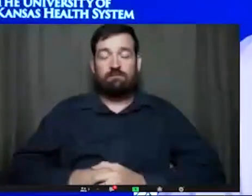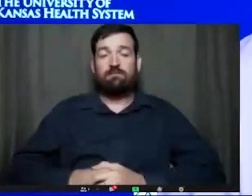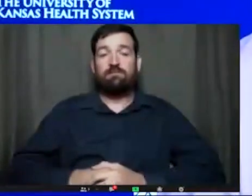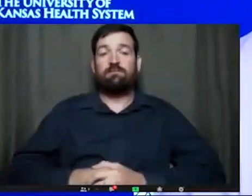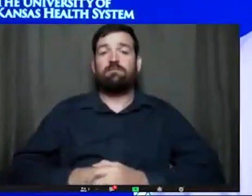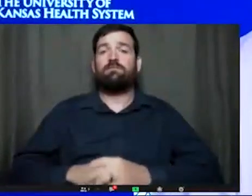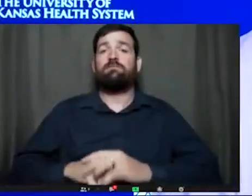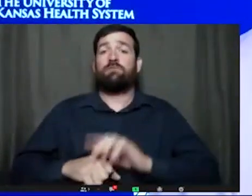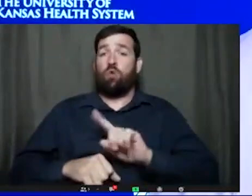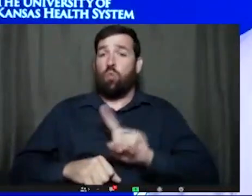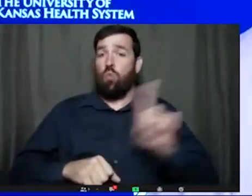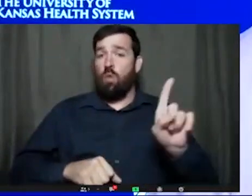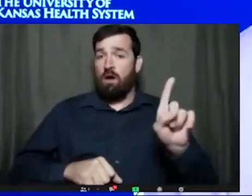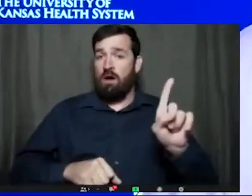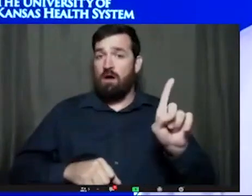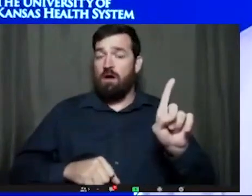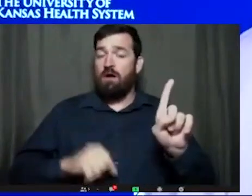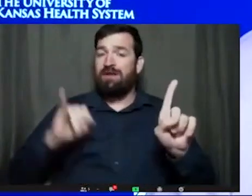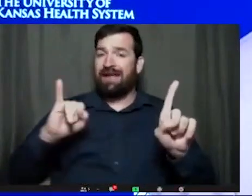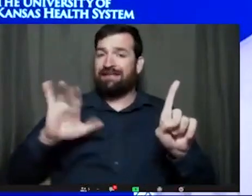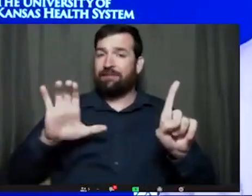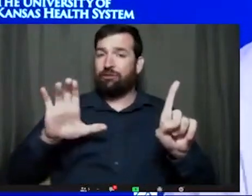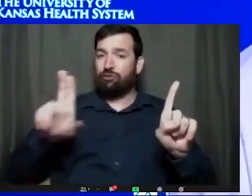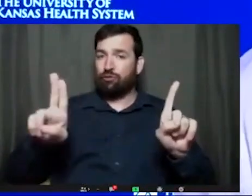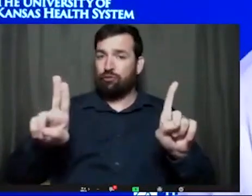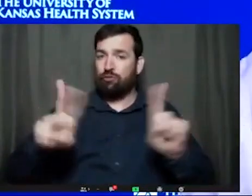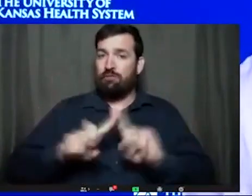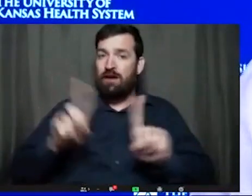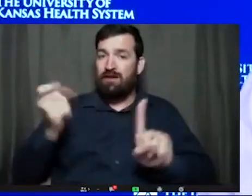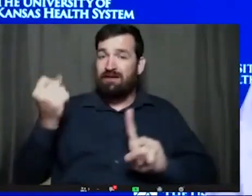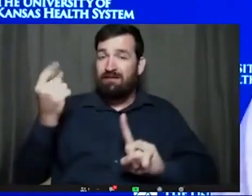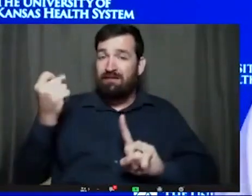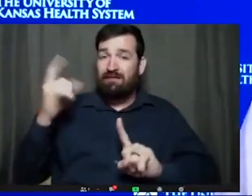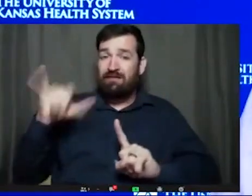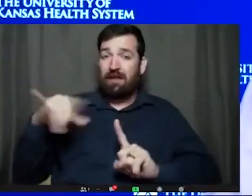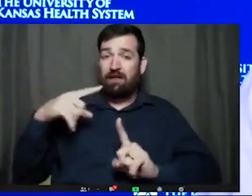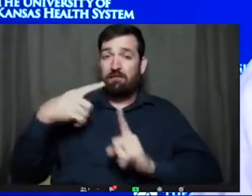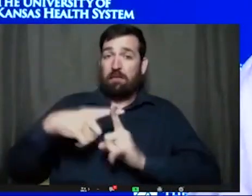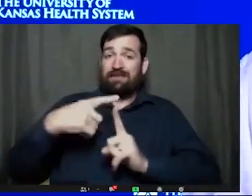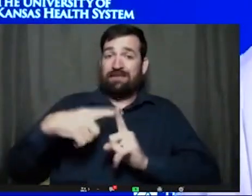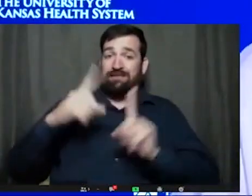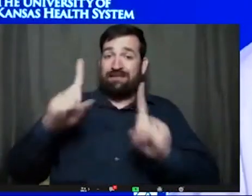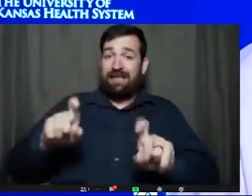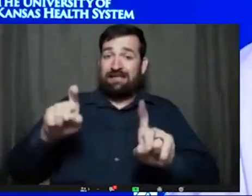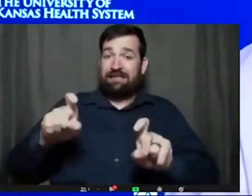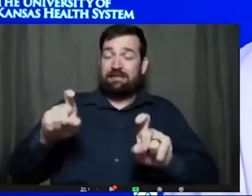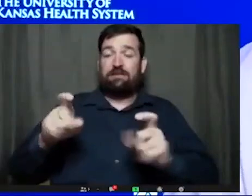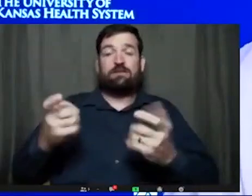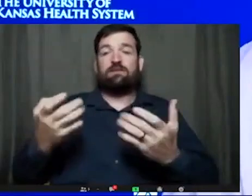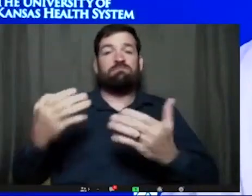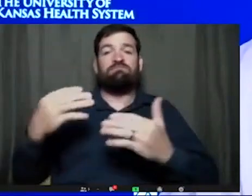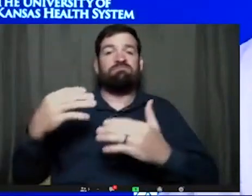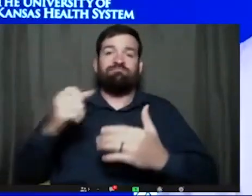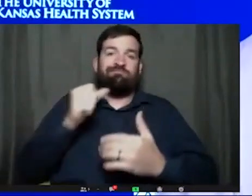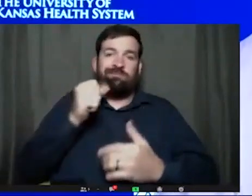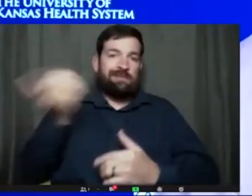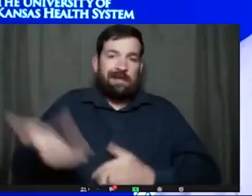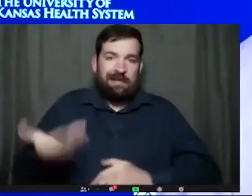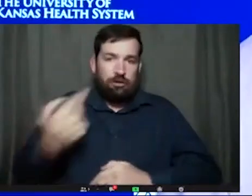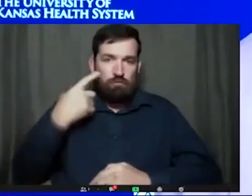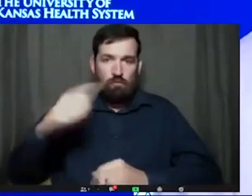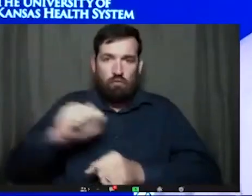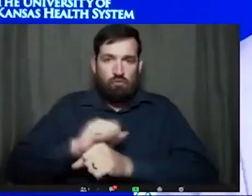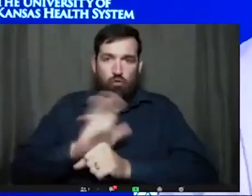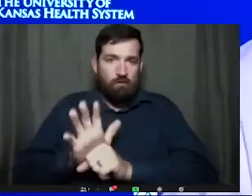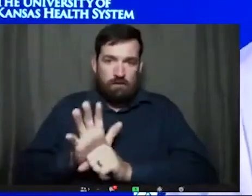in an ICU, but this positive test was found on an admission screen. They were not here for COVID